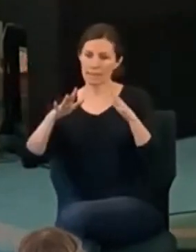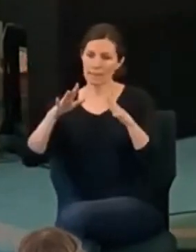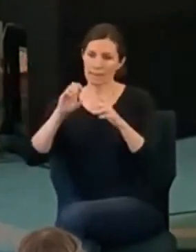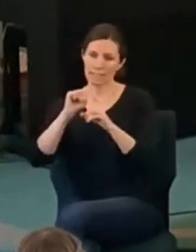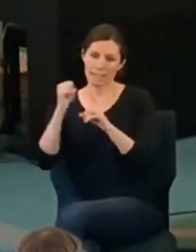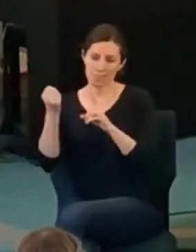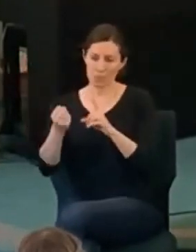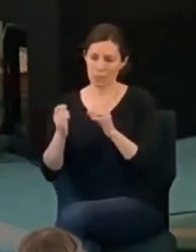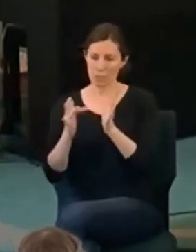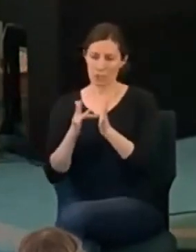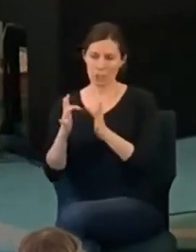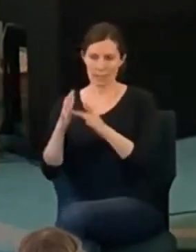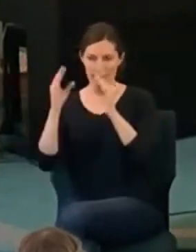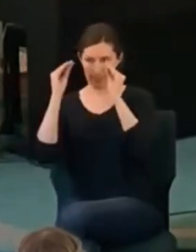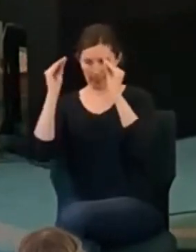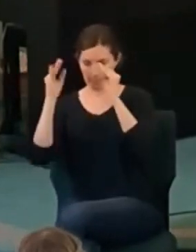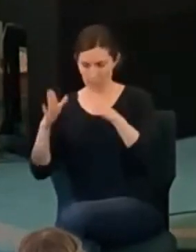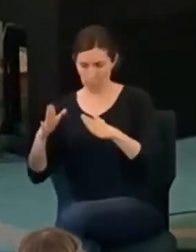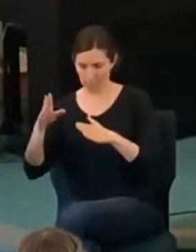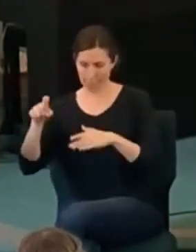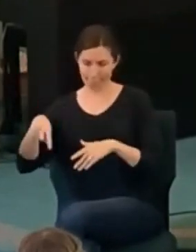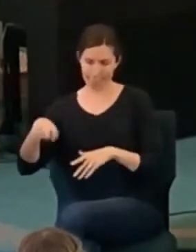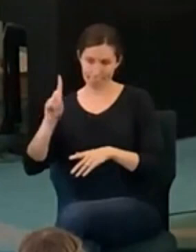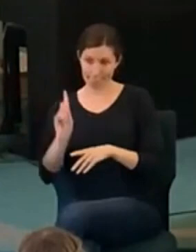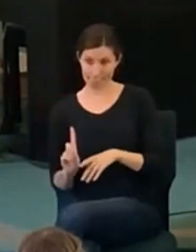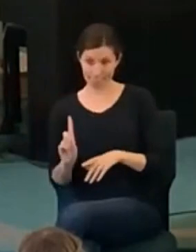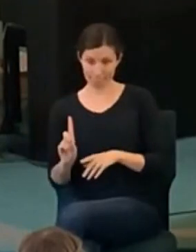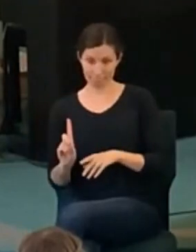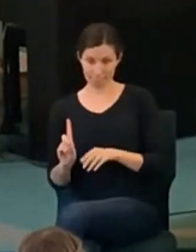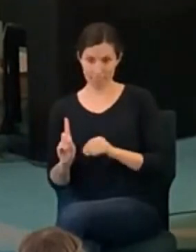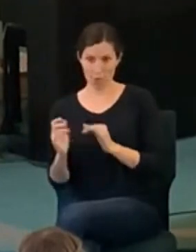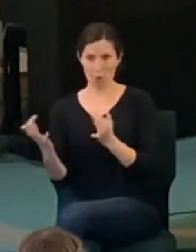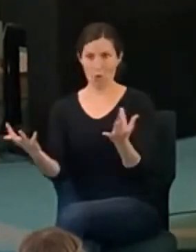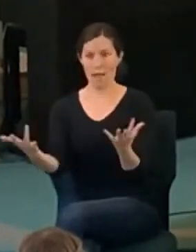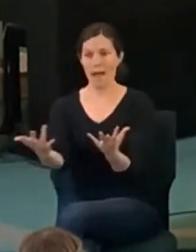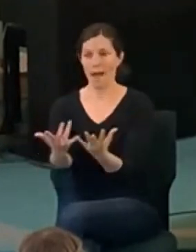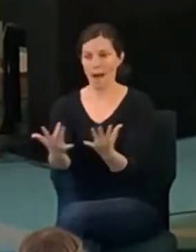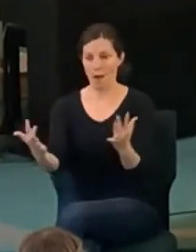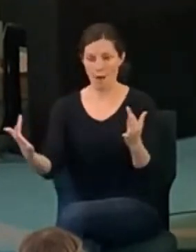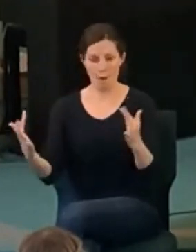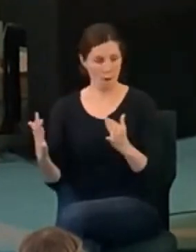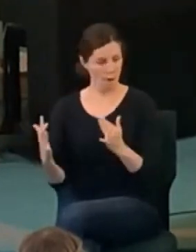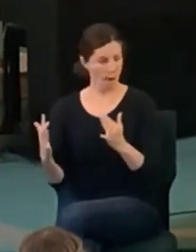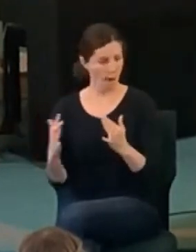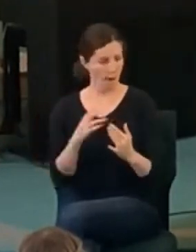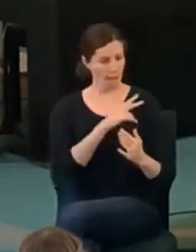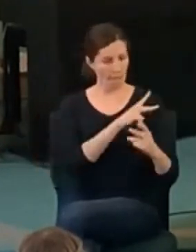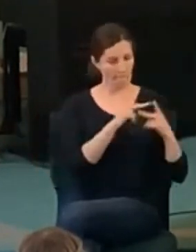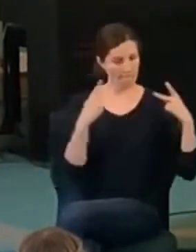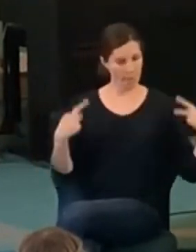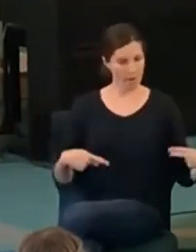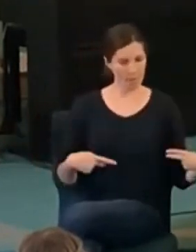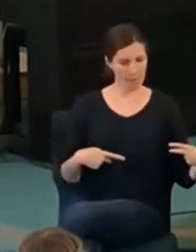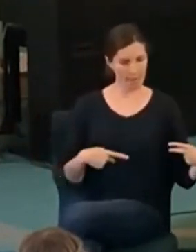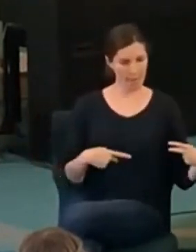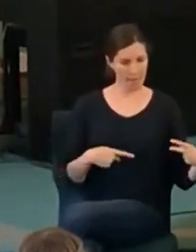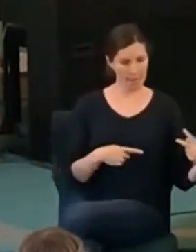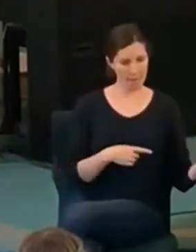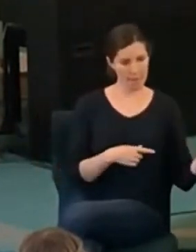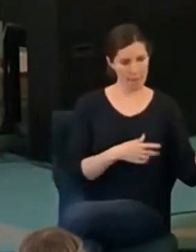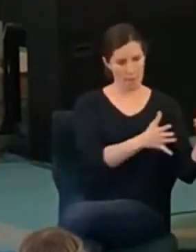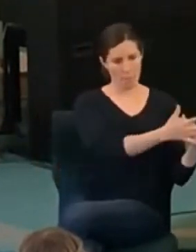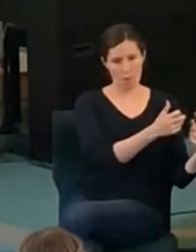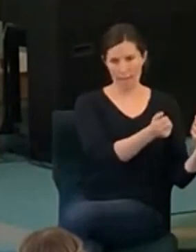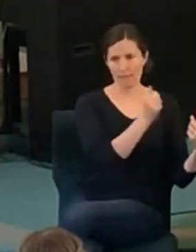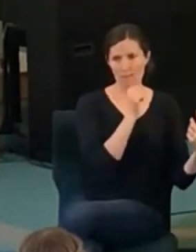say?' They were saying this, testing him, so that they might have grounds for